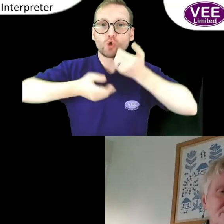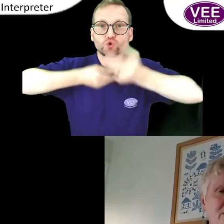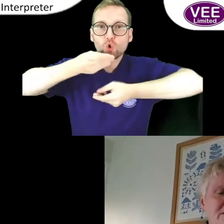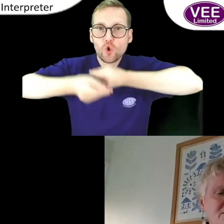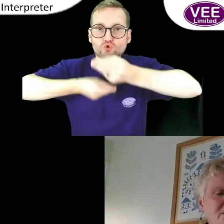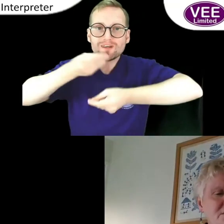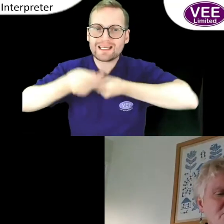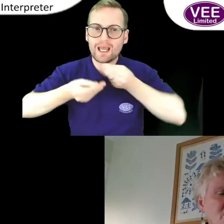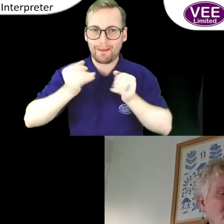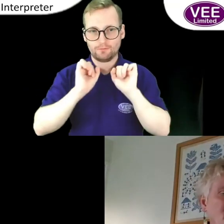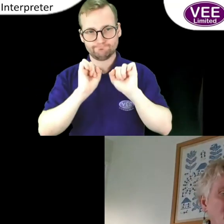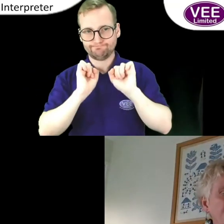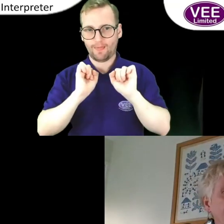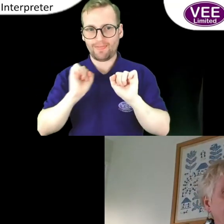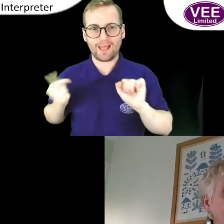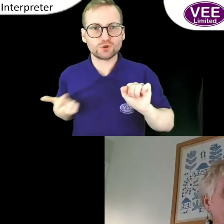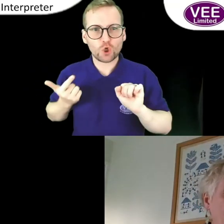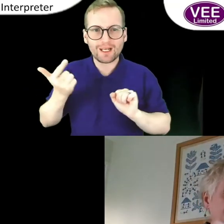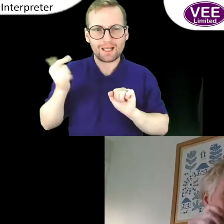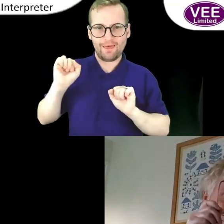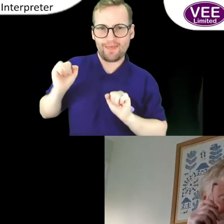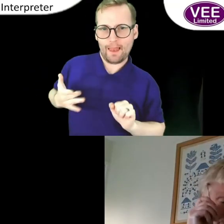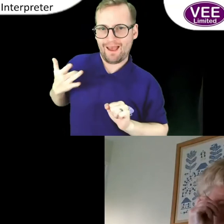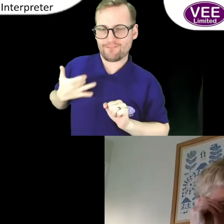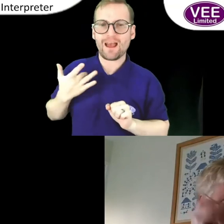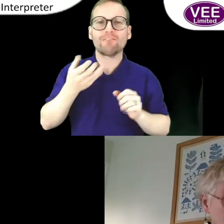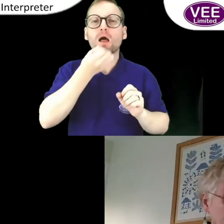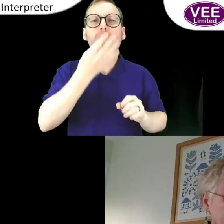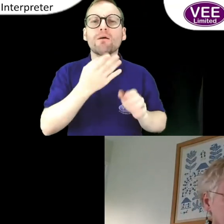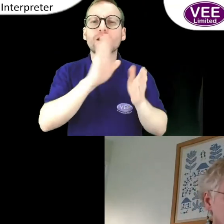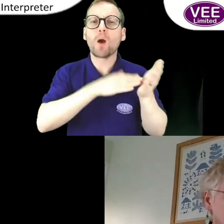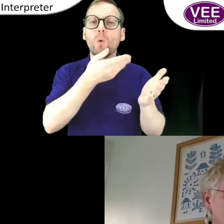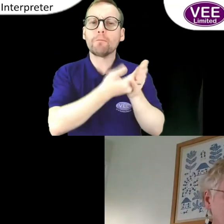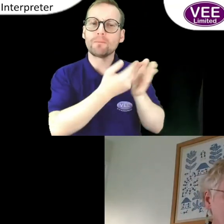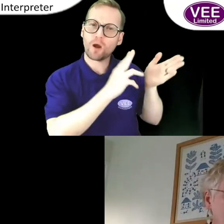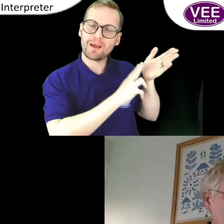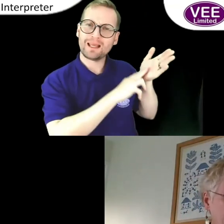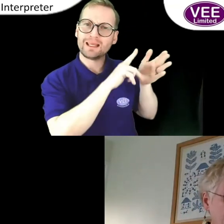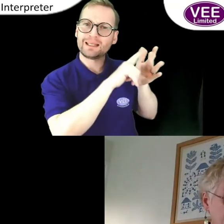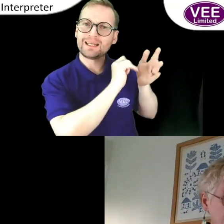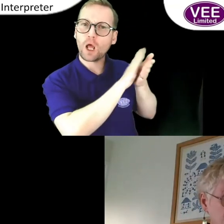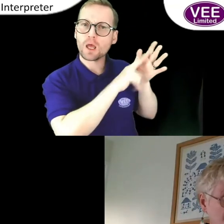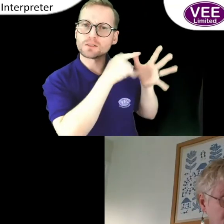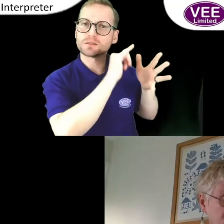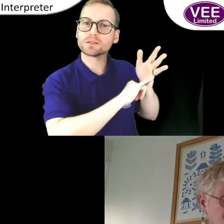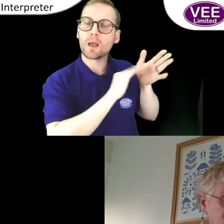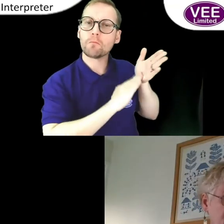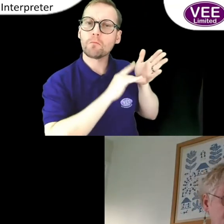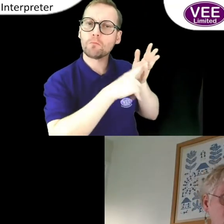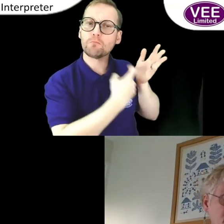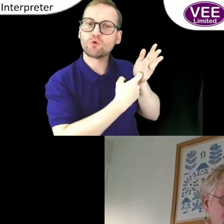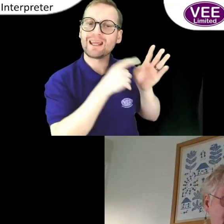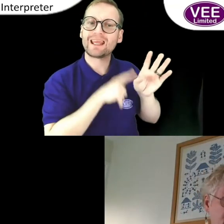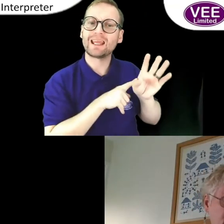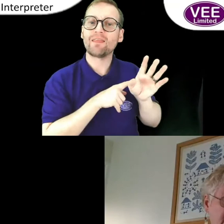about the plight. In a lovely poem by Nicholas Murray in his anthology, The